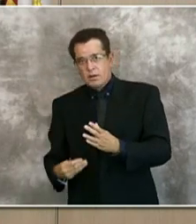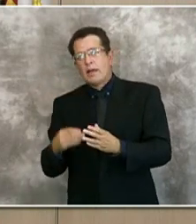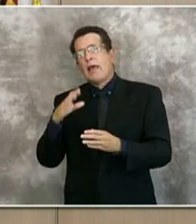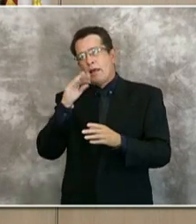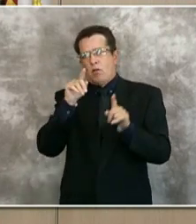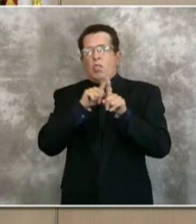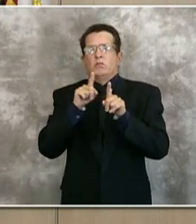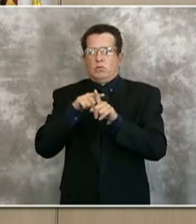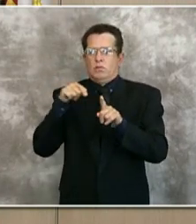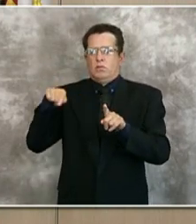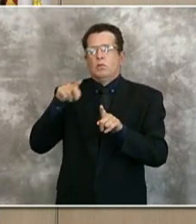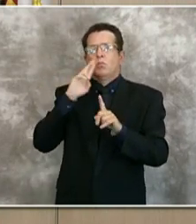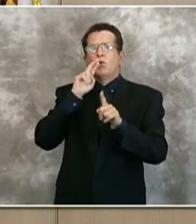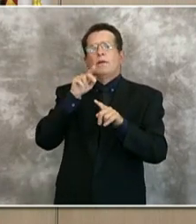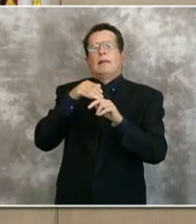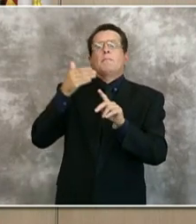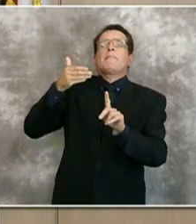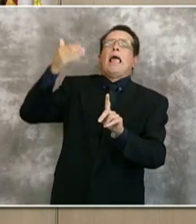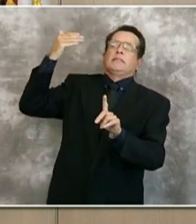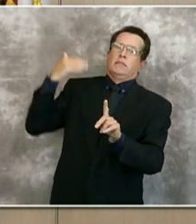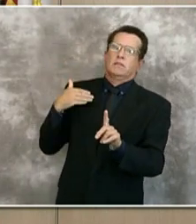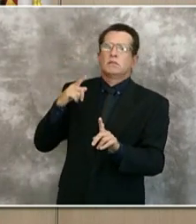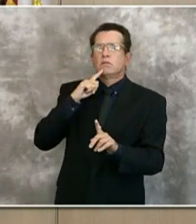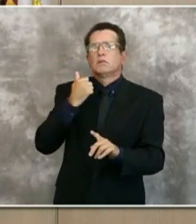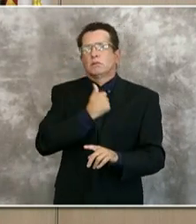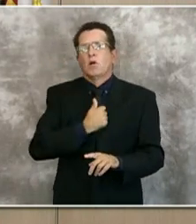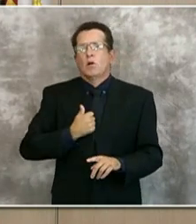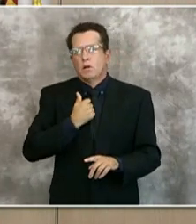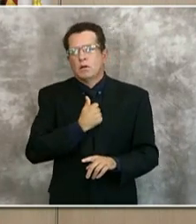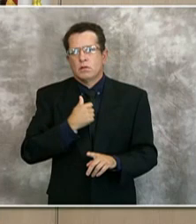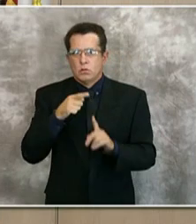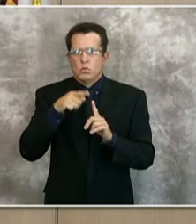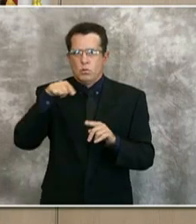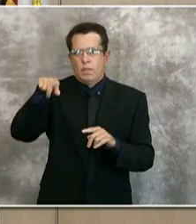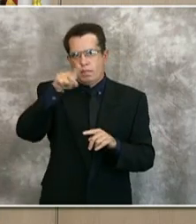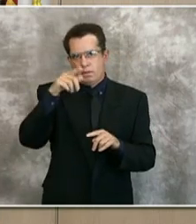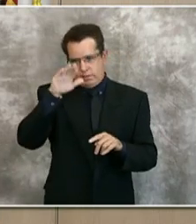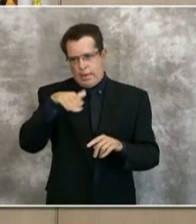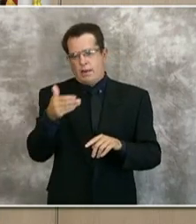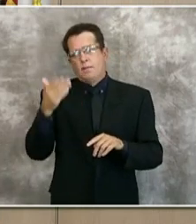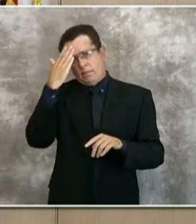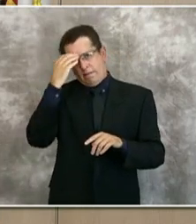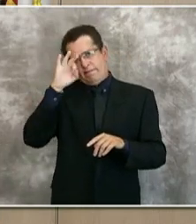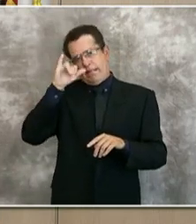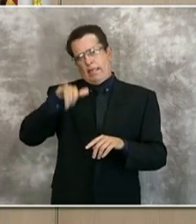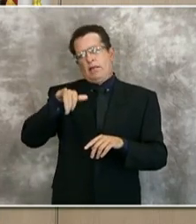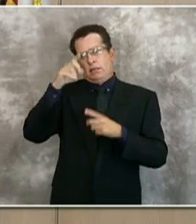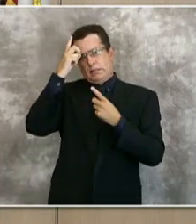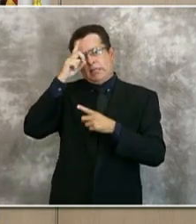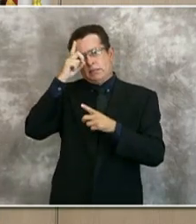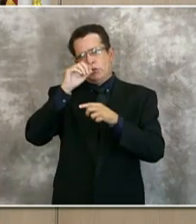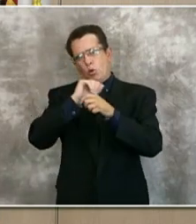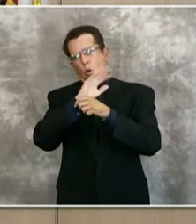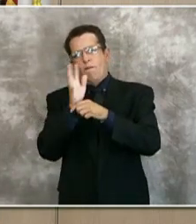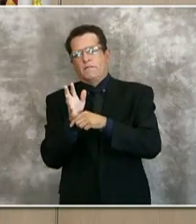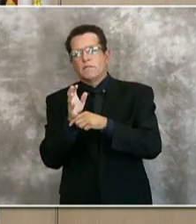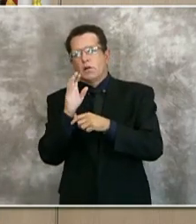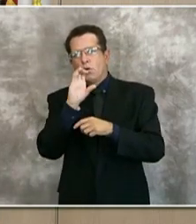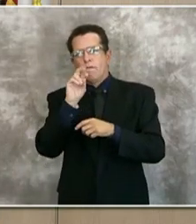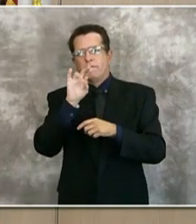that were reported in the past of dying from COVID-19. So in the